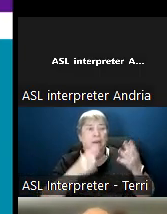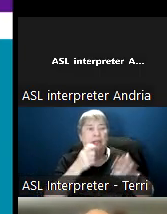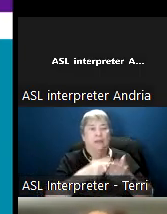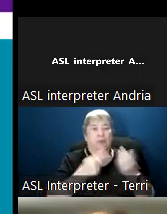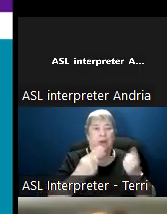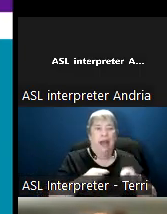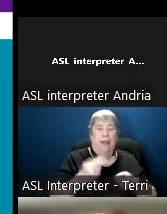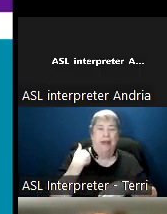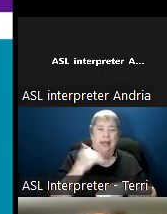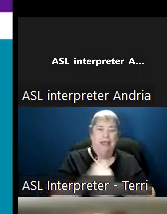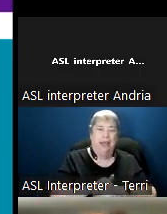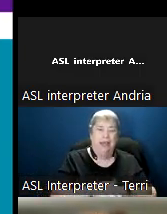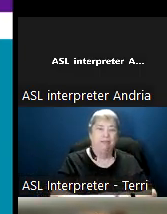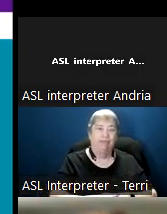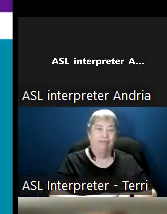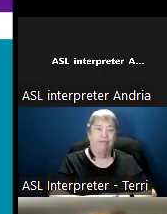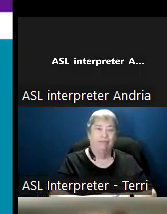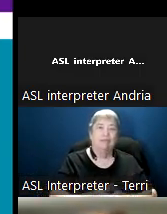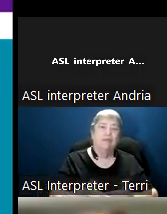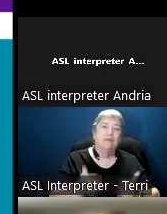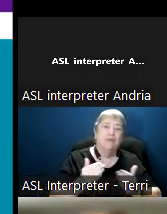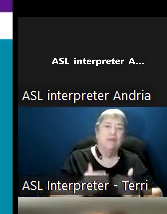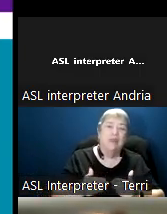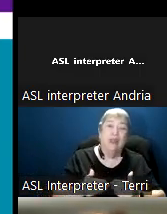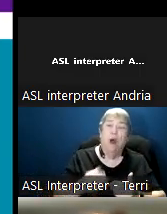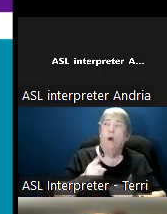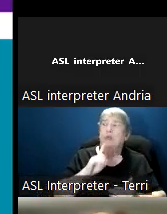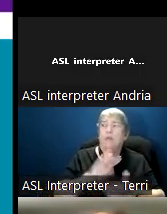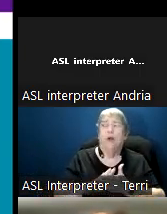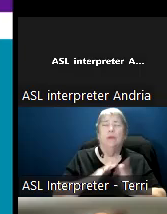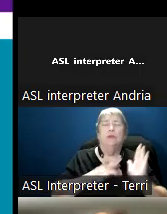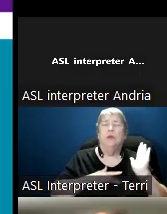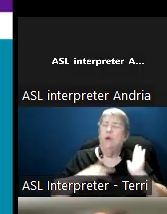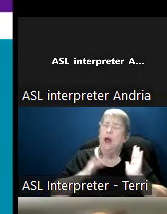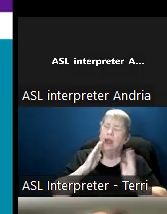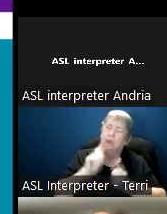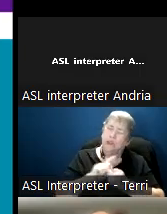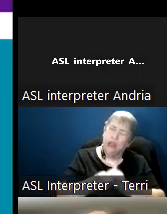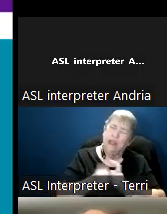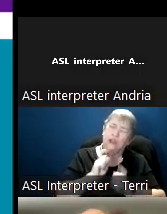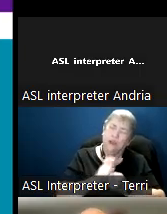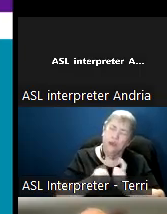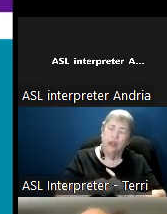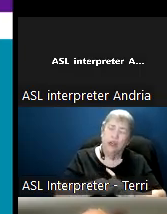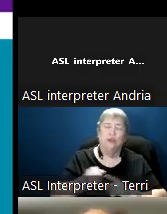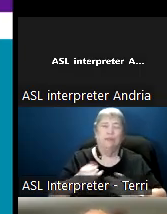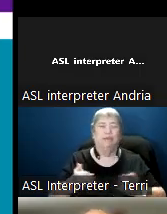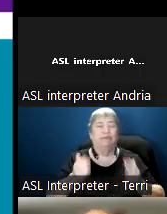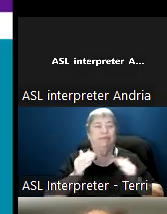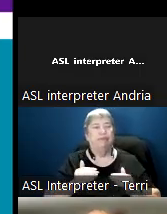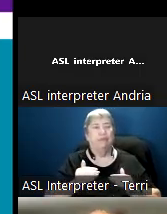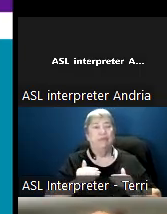promising to change or get help. The person might have a feeling of failure, of not being able to make the relationship